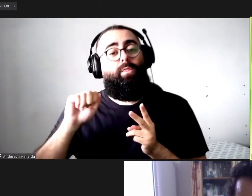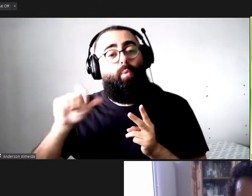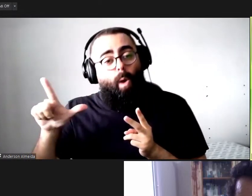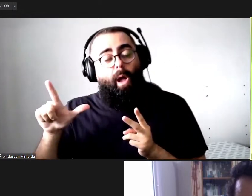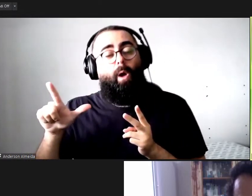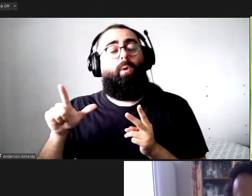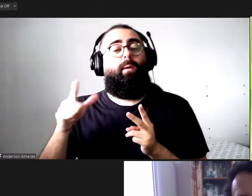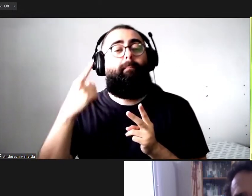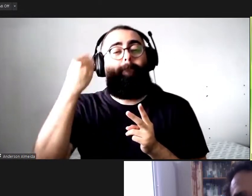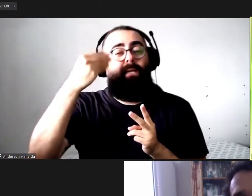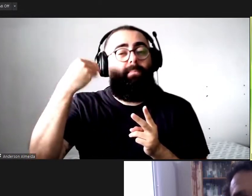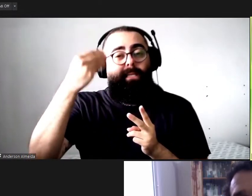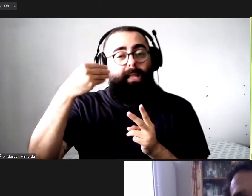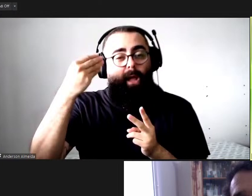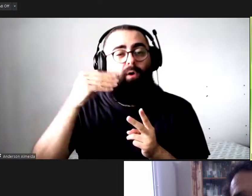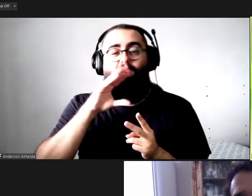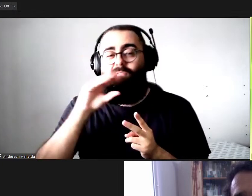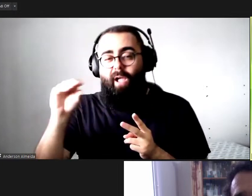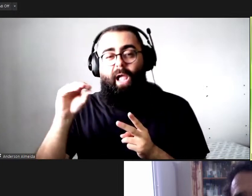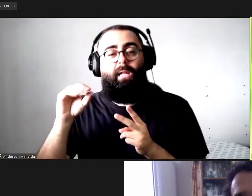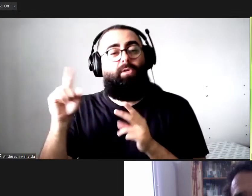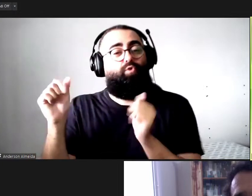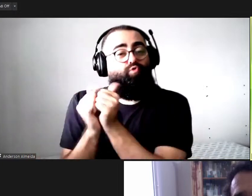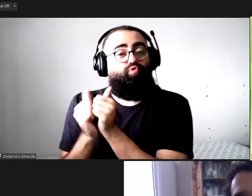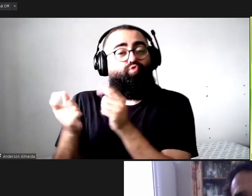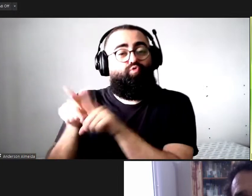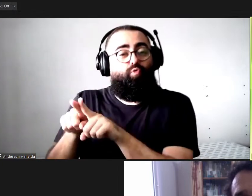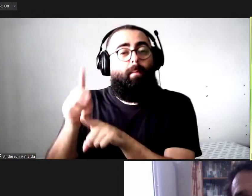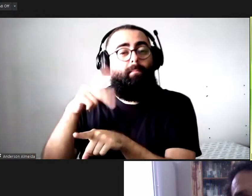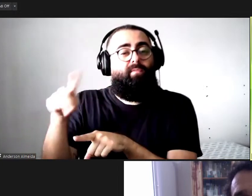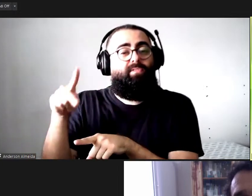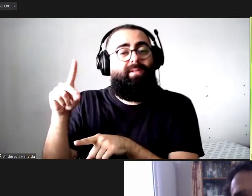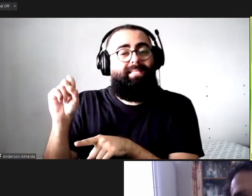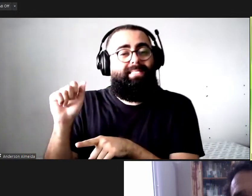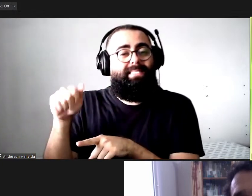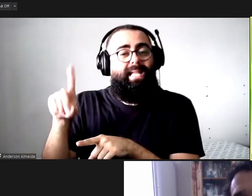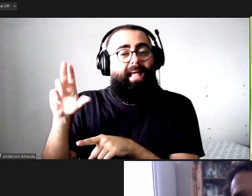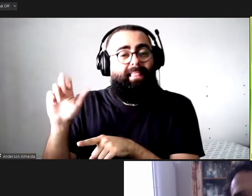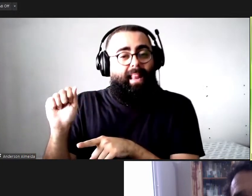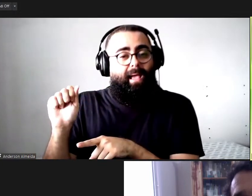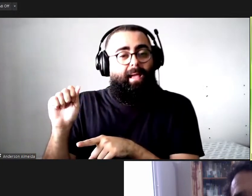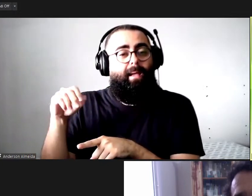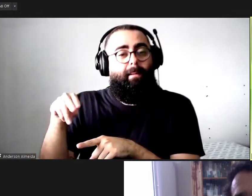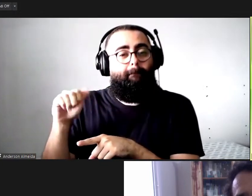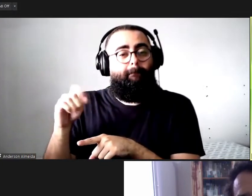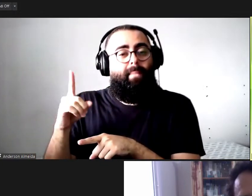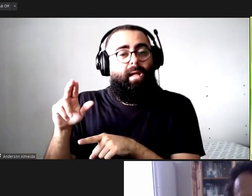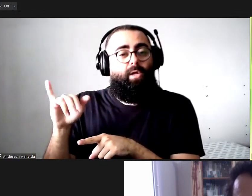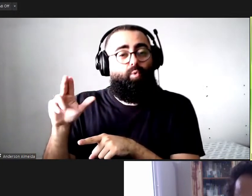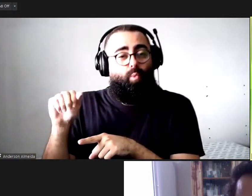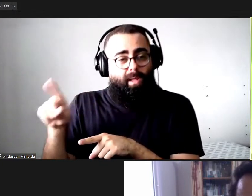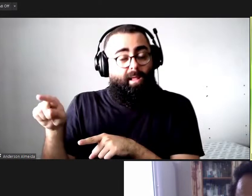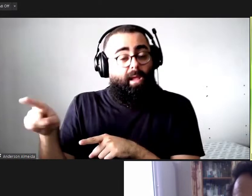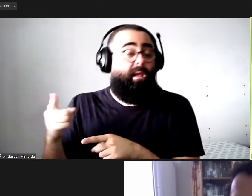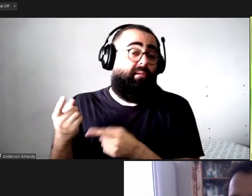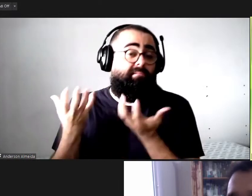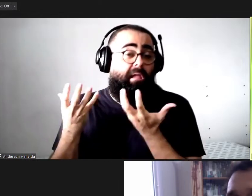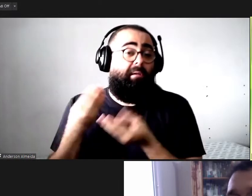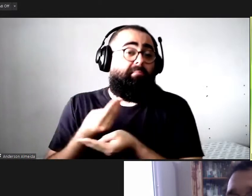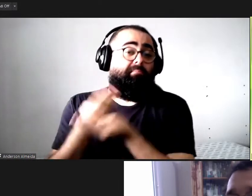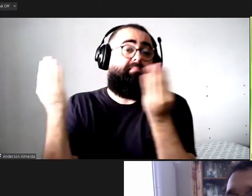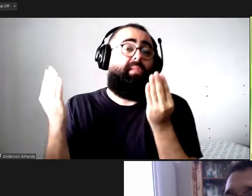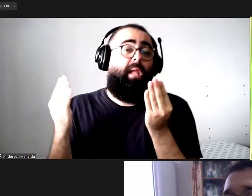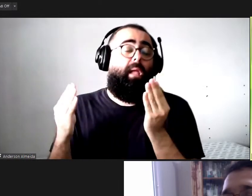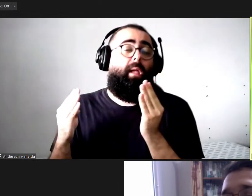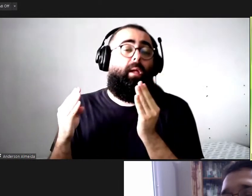Professor Sandra Madureira. Besides having proposed a coupled oscillator dynamical model for dealing with the speech